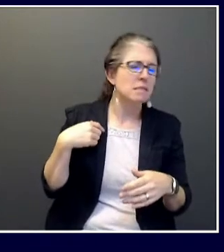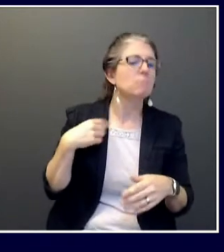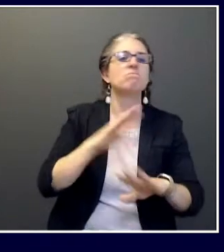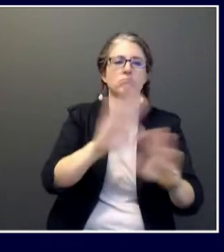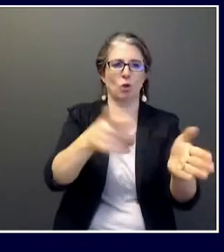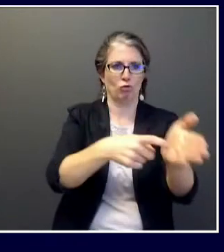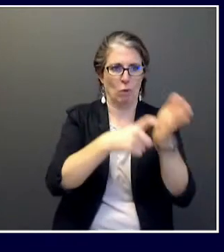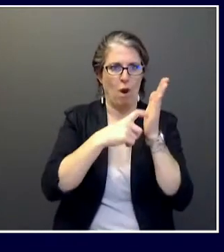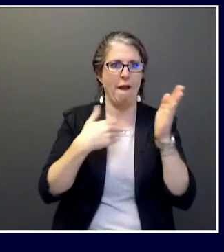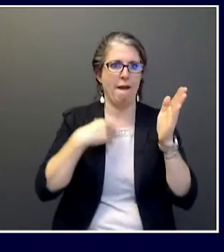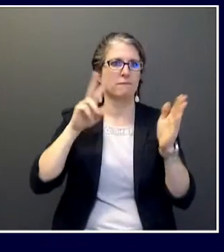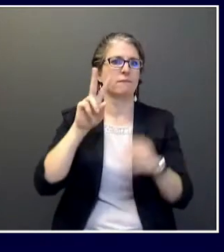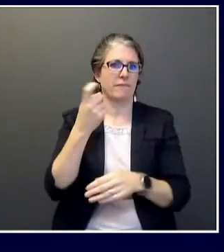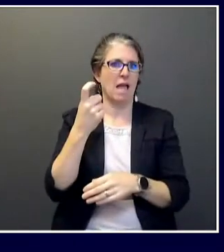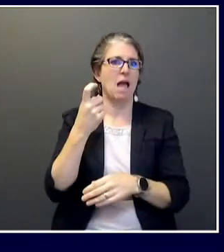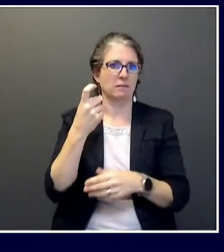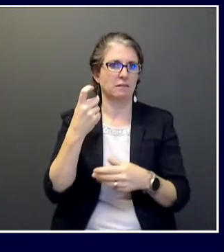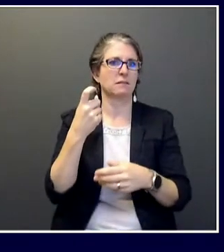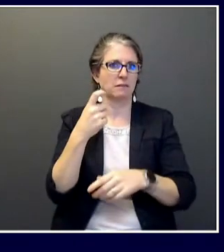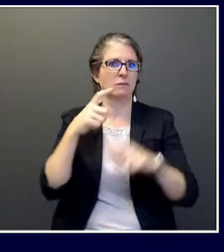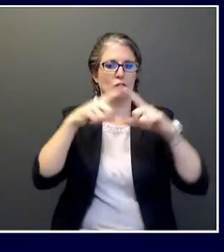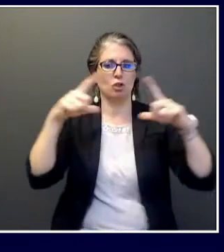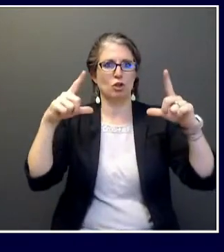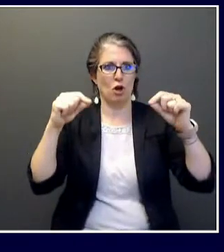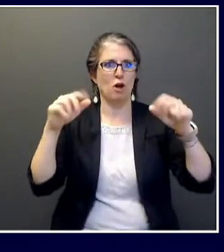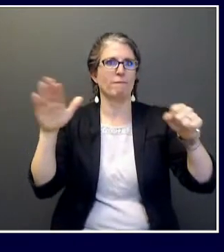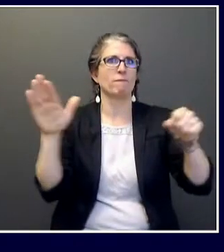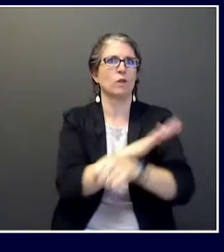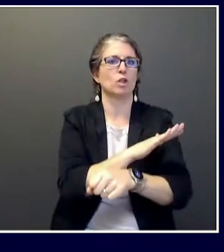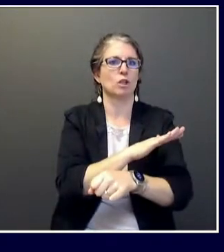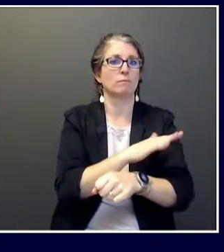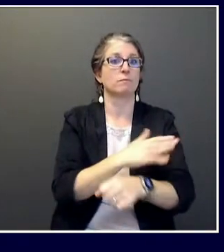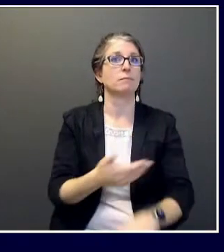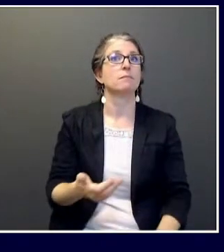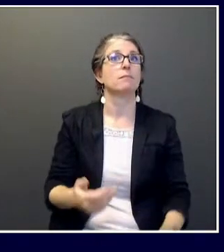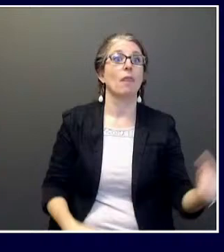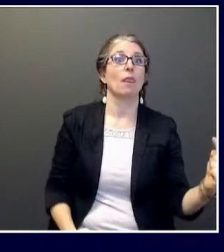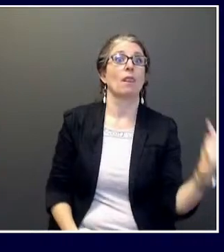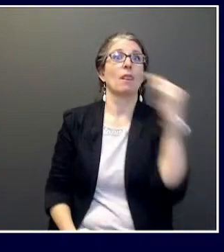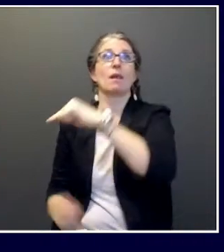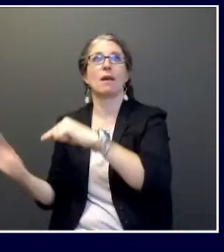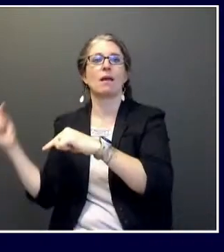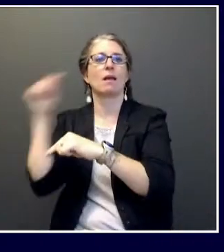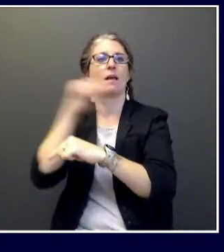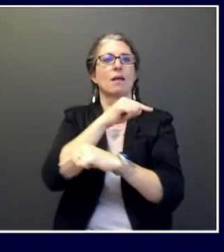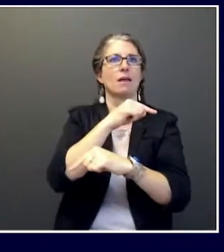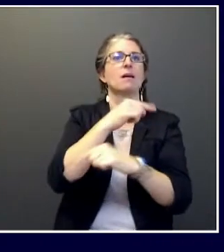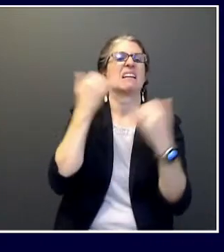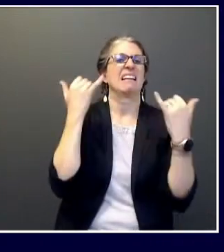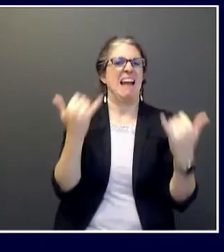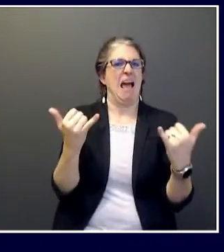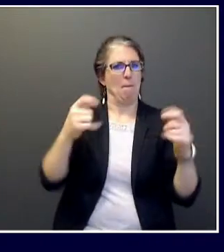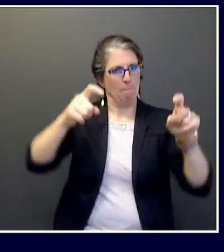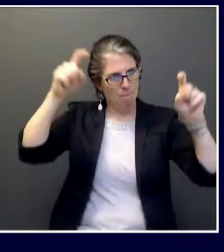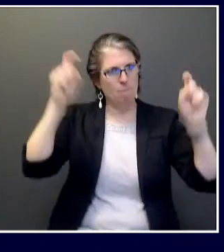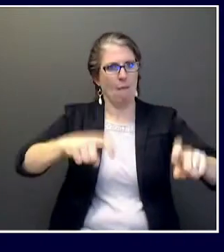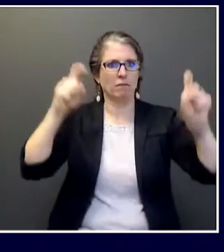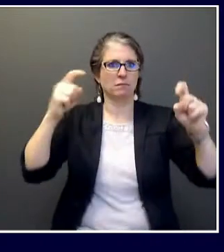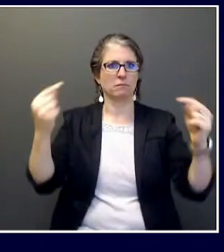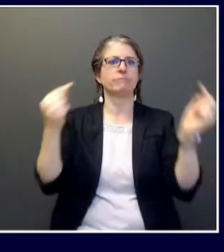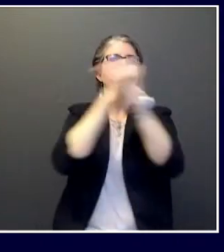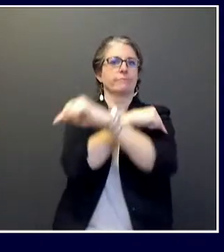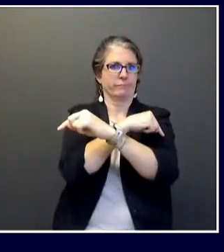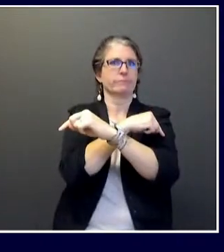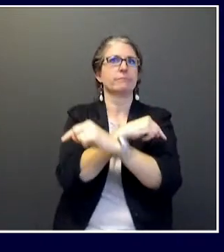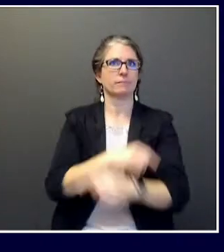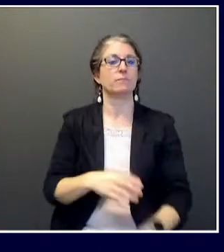testing that would need to be done. But Commissioner, let me turn it over to you. I was just going to generically say that we are working on expanding our